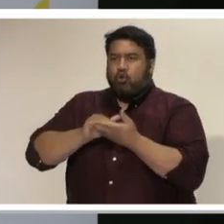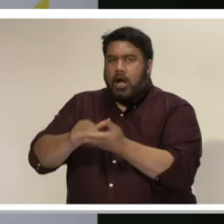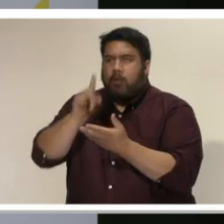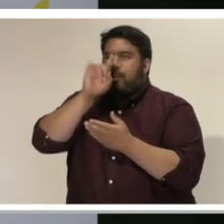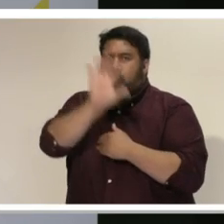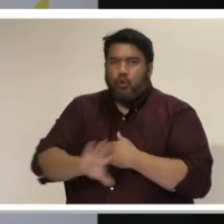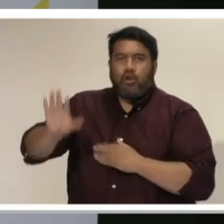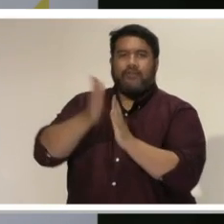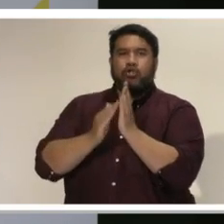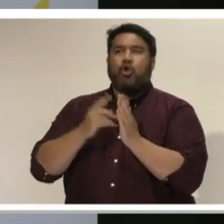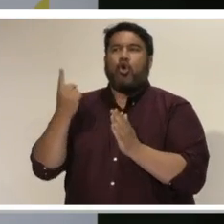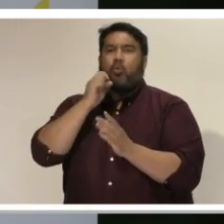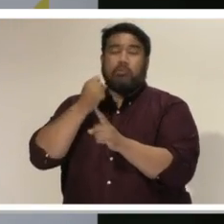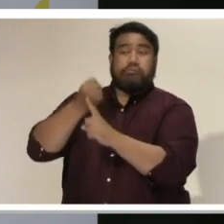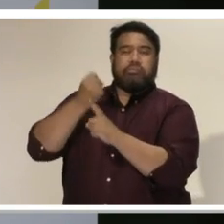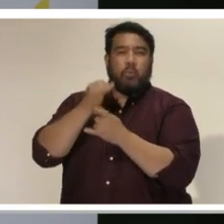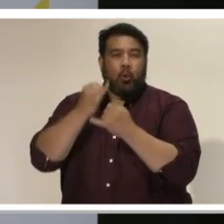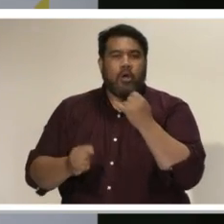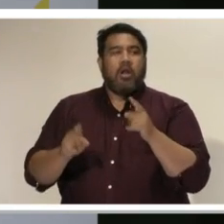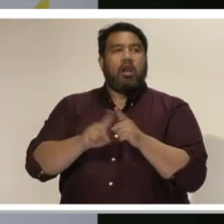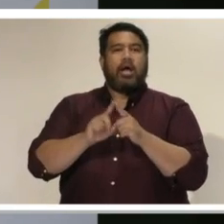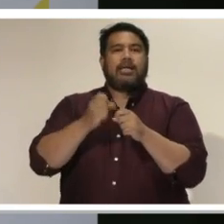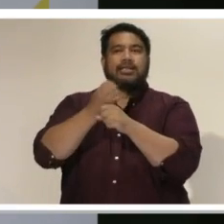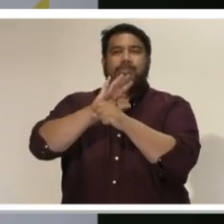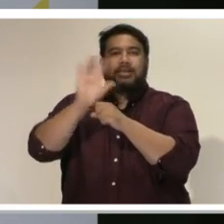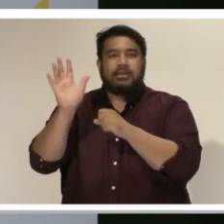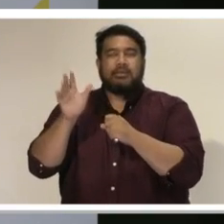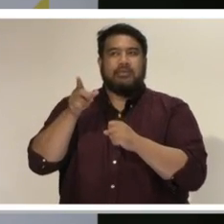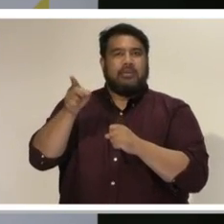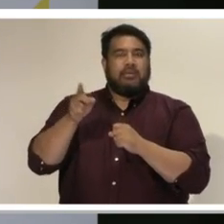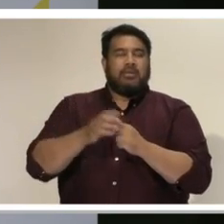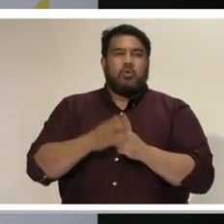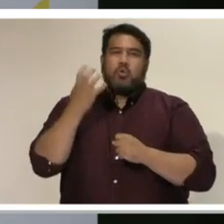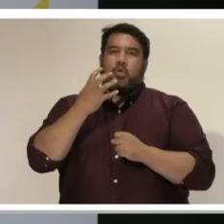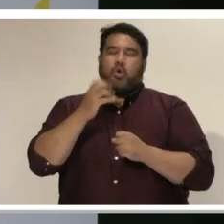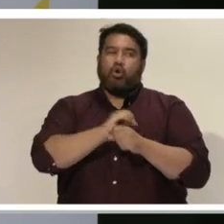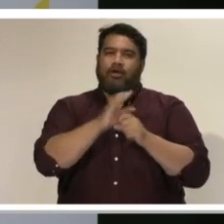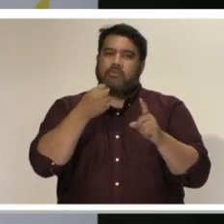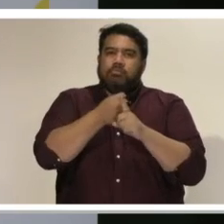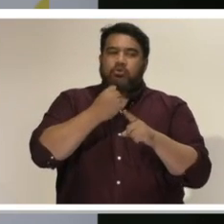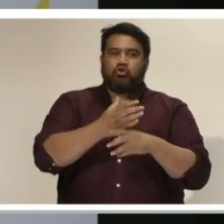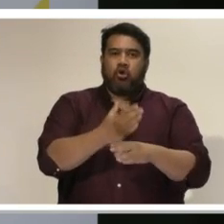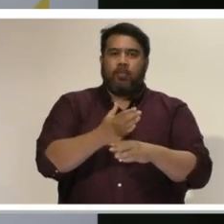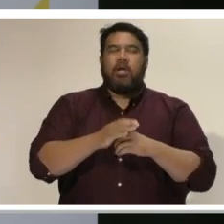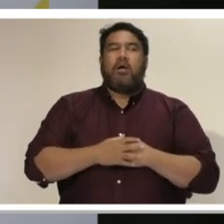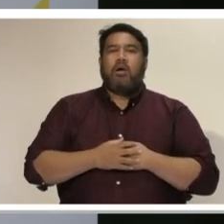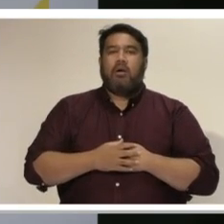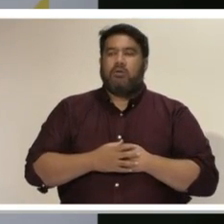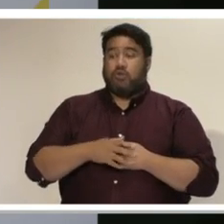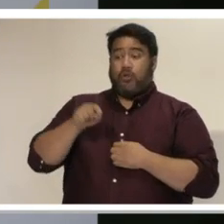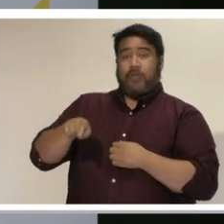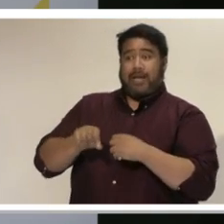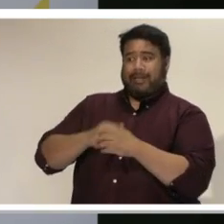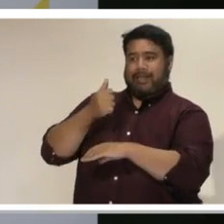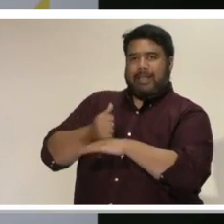immediately affected, regions like Tairawhiti. These teams have been helping to connect people out of work up with employers in some of our